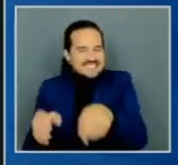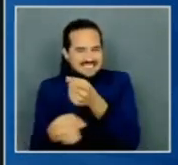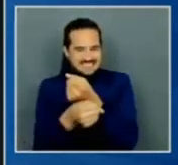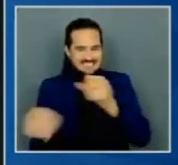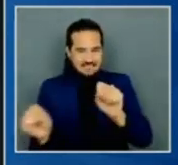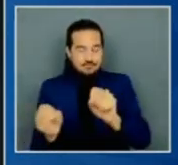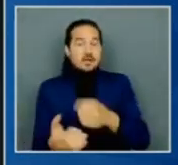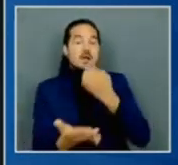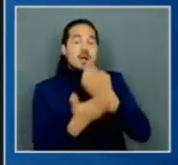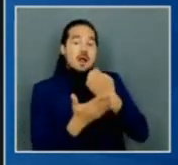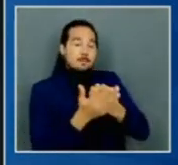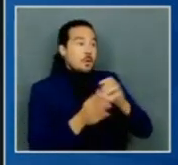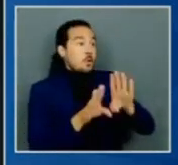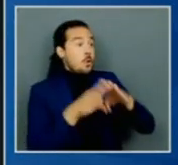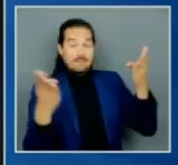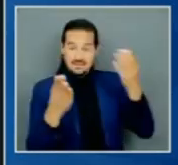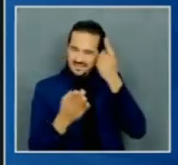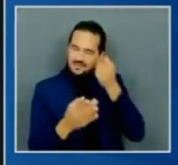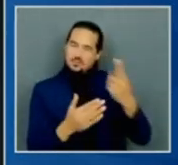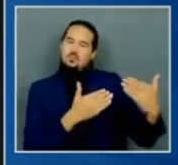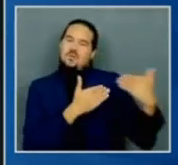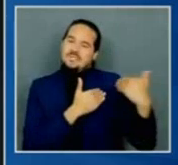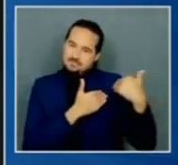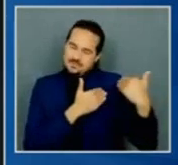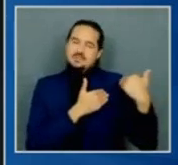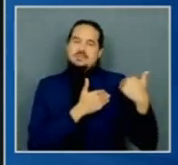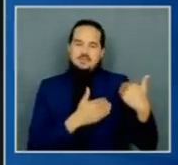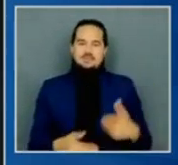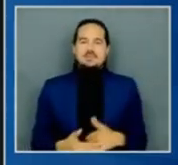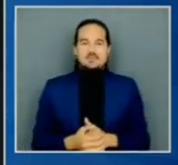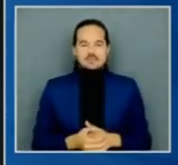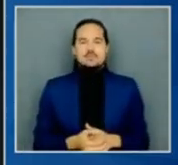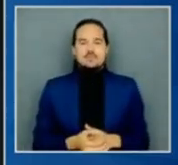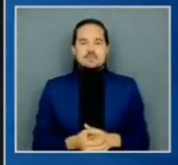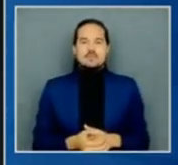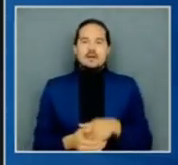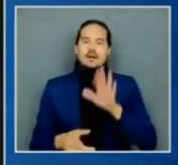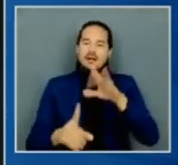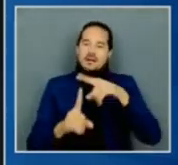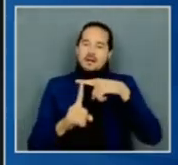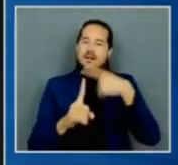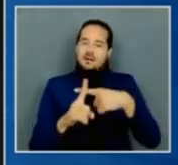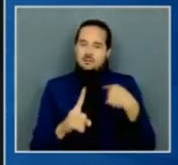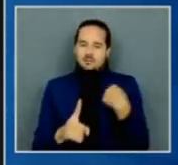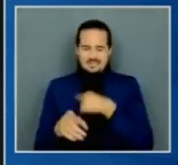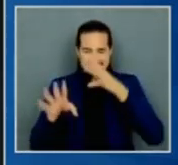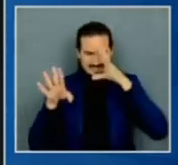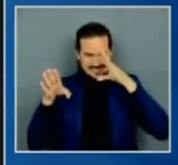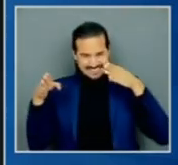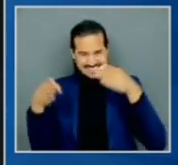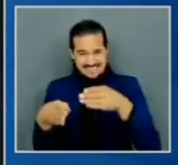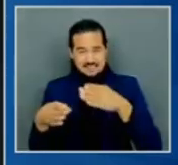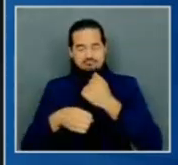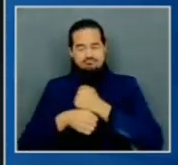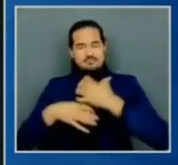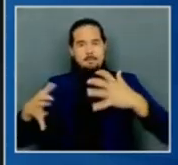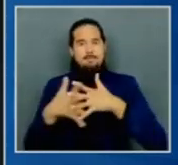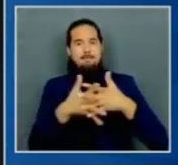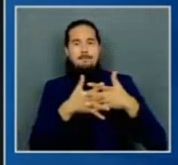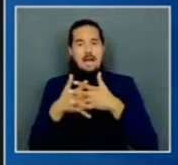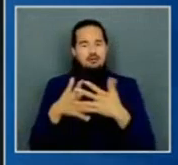responsibly reopening our economy. And as we've said many times, we are also focused on building